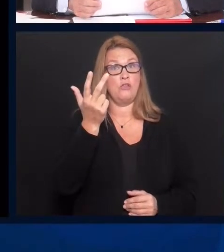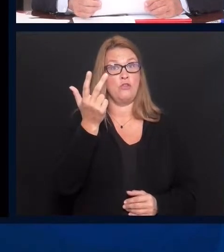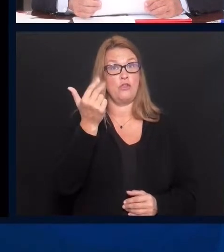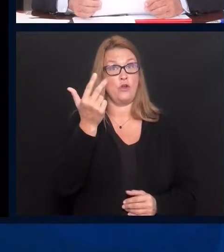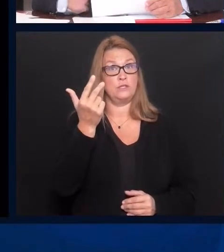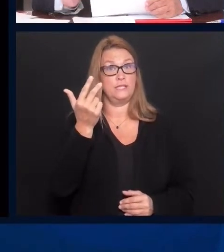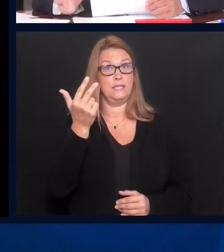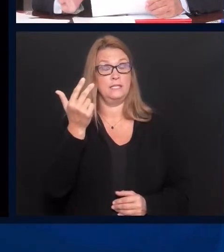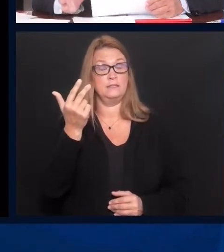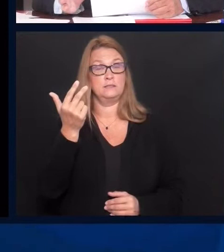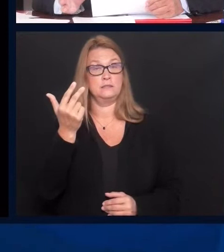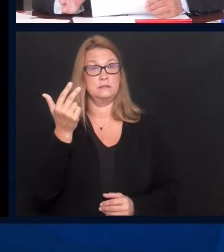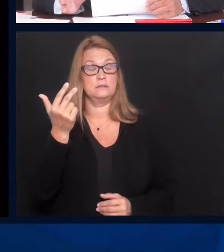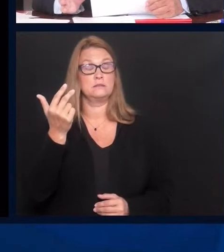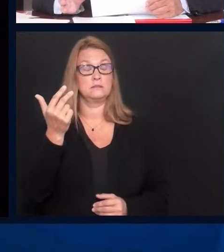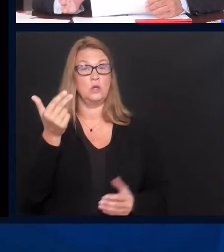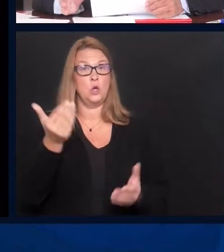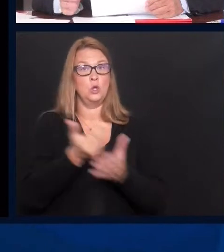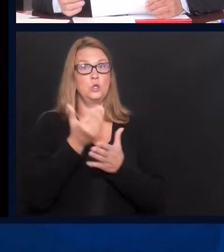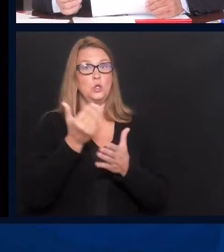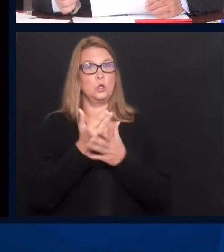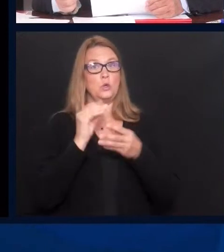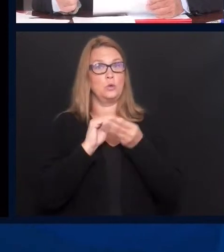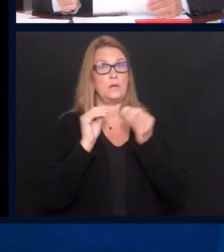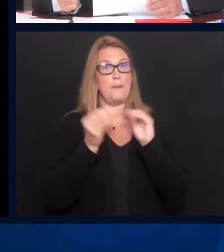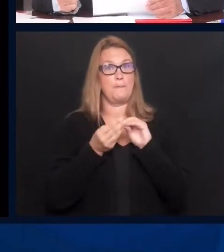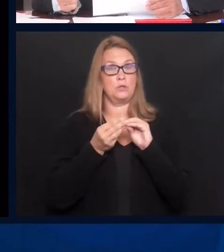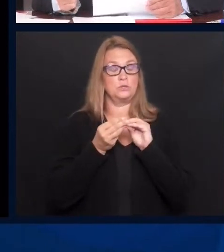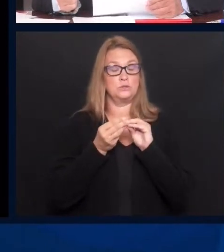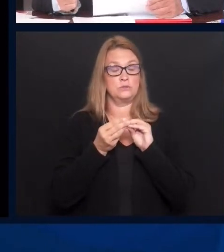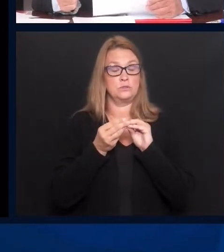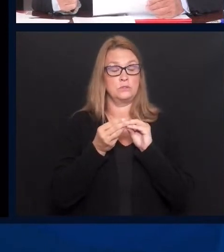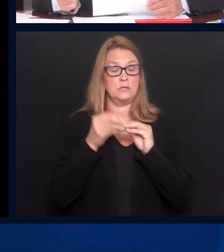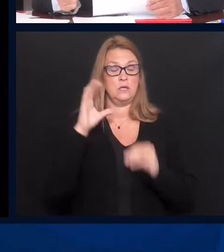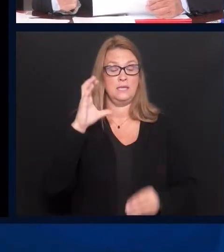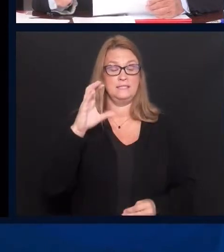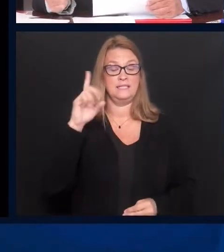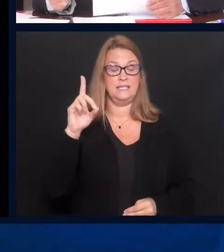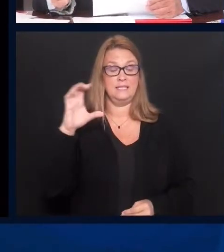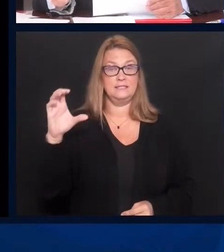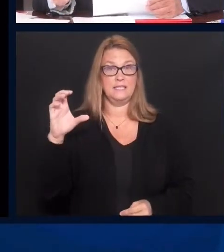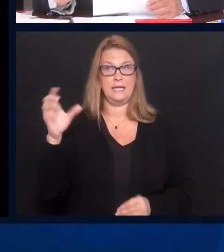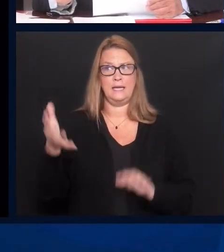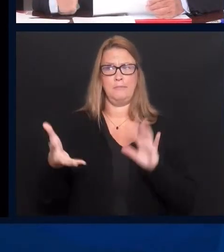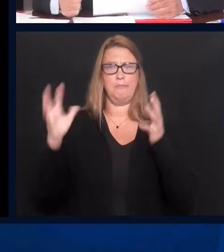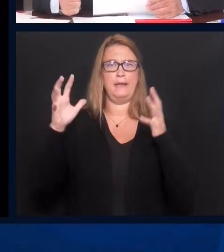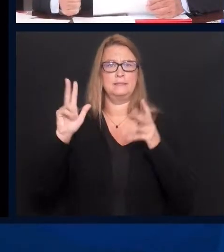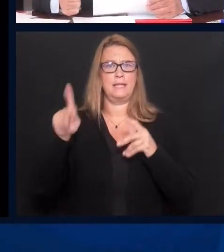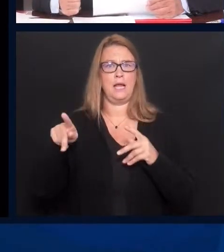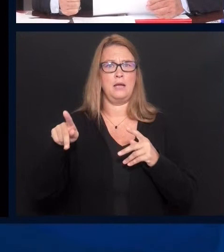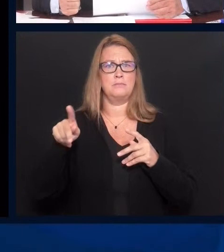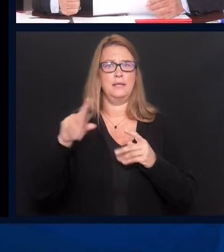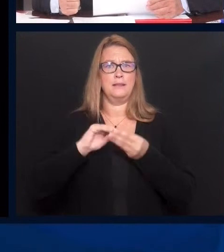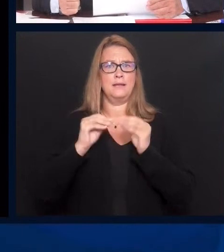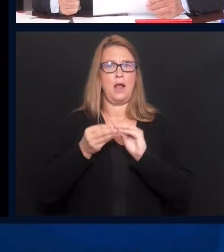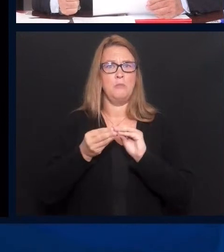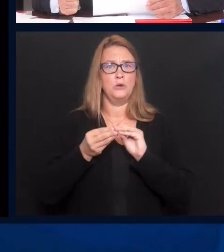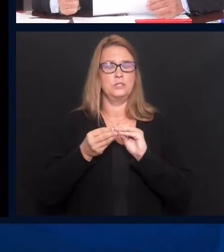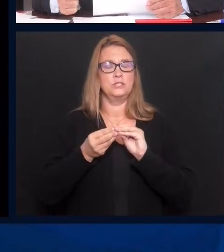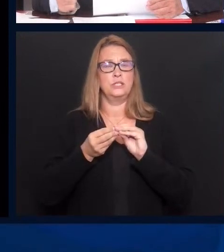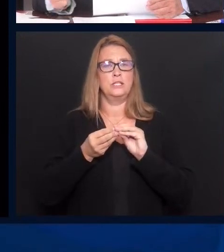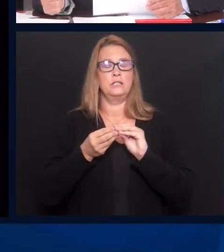1,013,000 with the new numbers where we had, CDC had messed up. We had to back down and